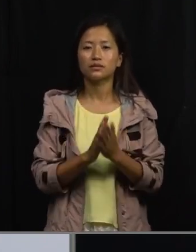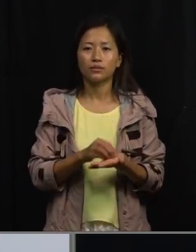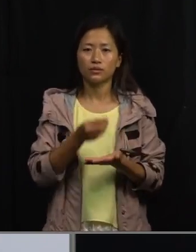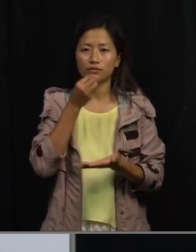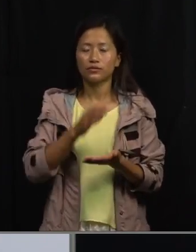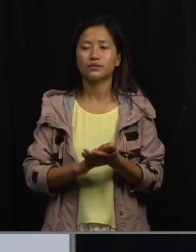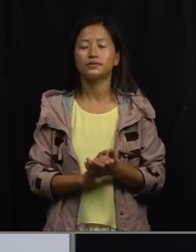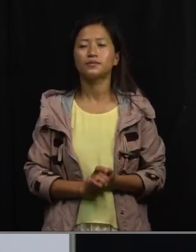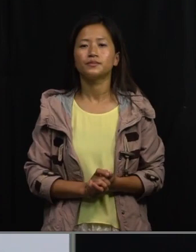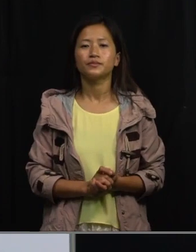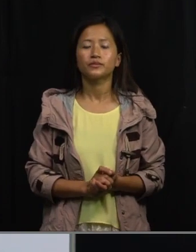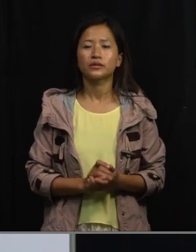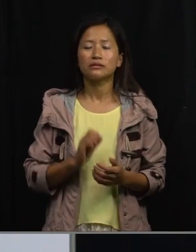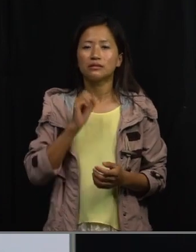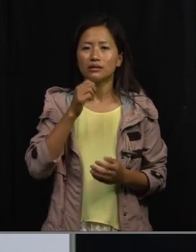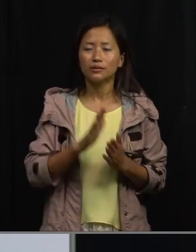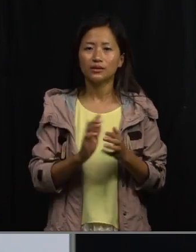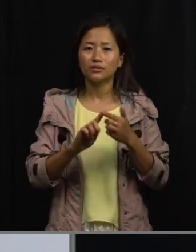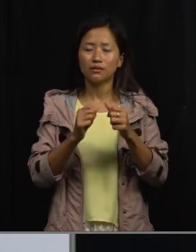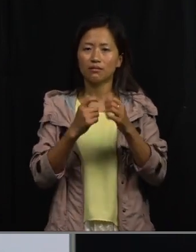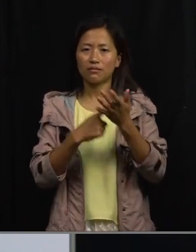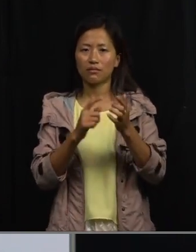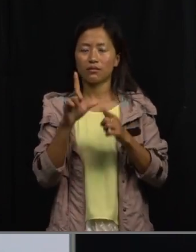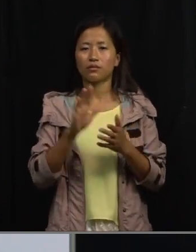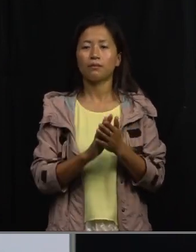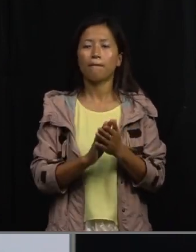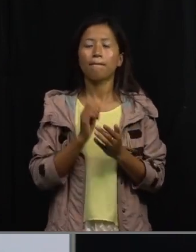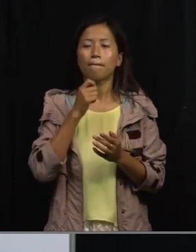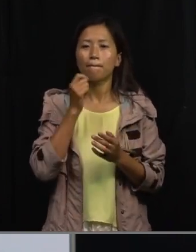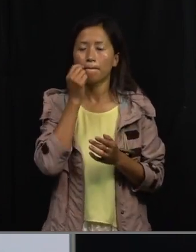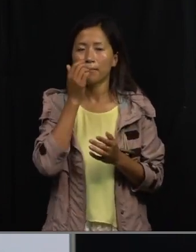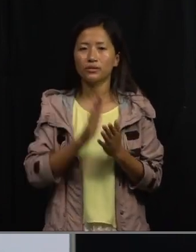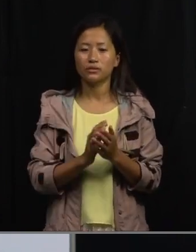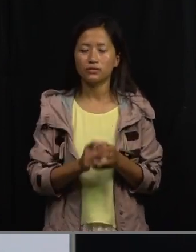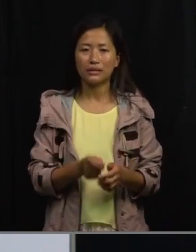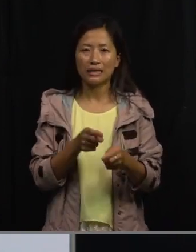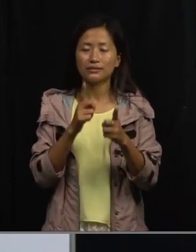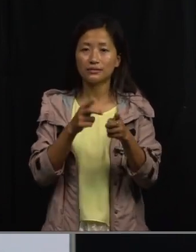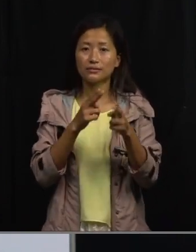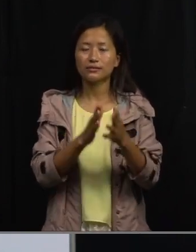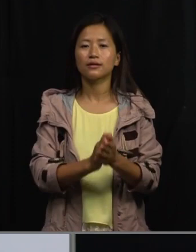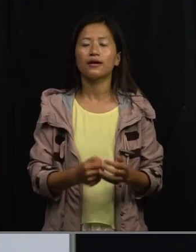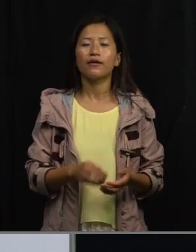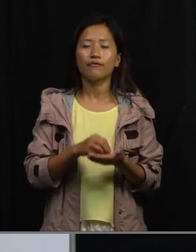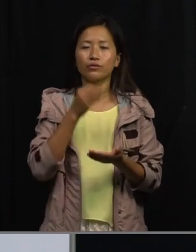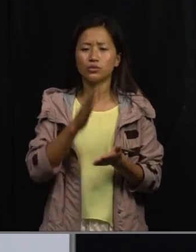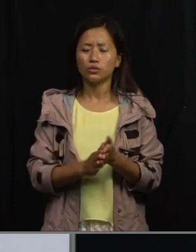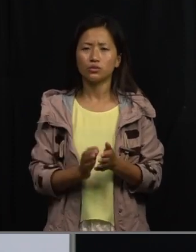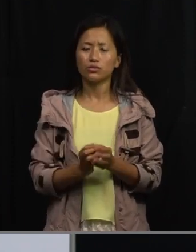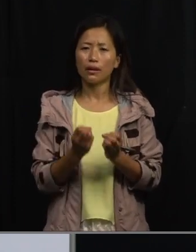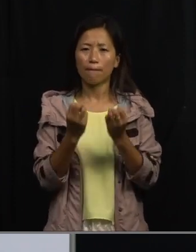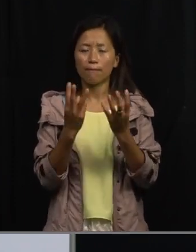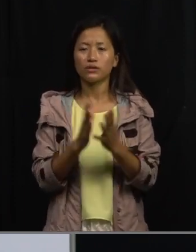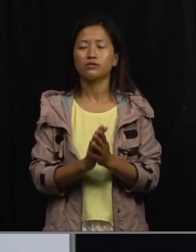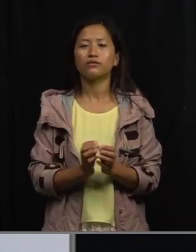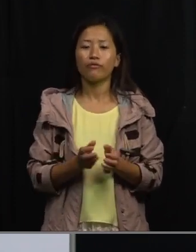food. The early men, they were hunter-gatherers, and they obtained food through a number of ways,